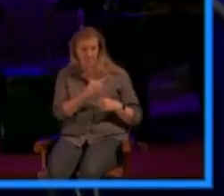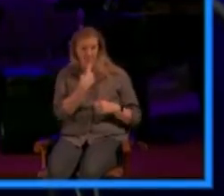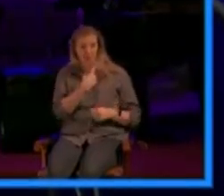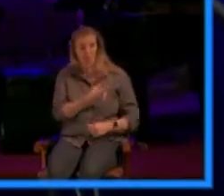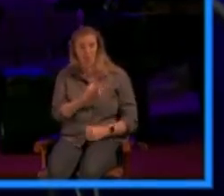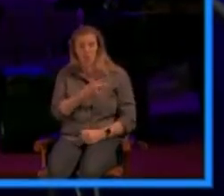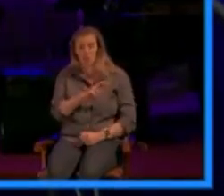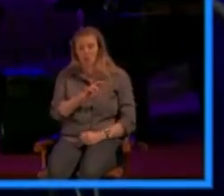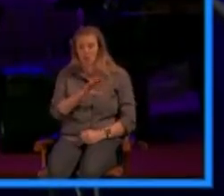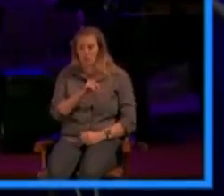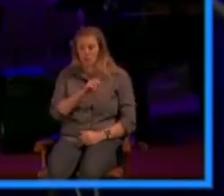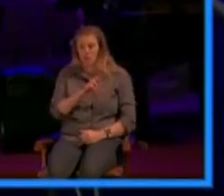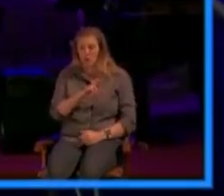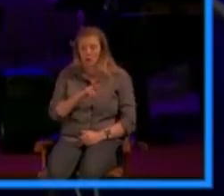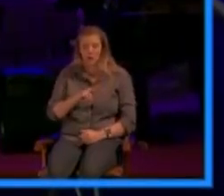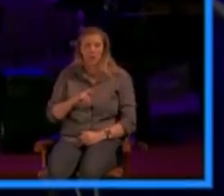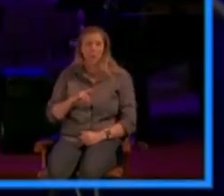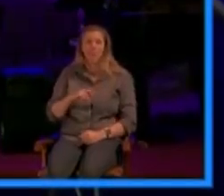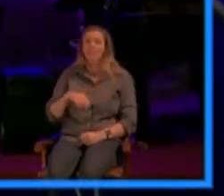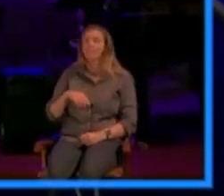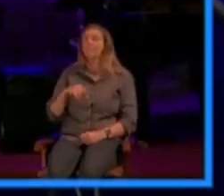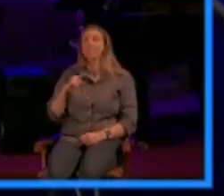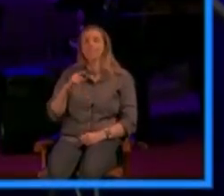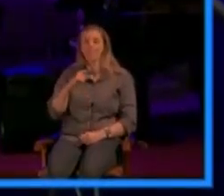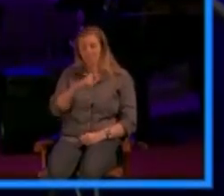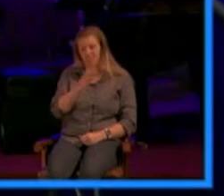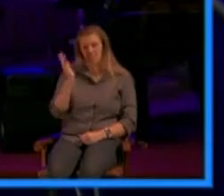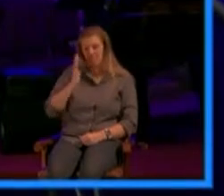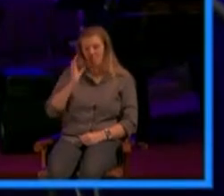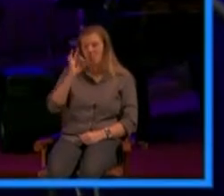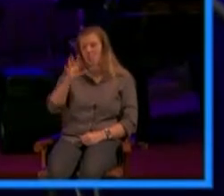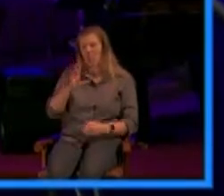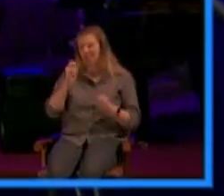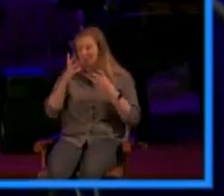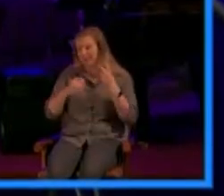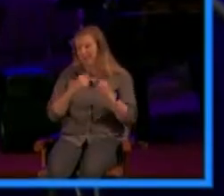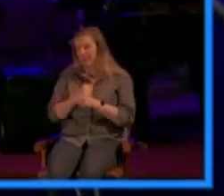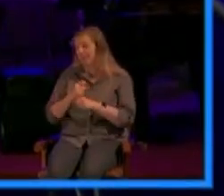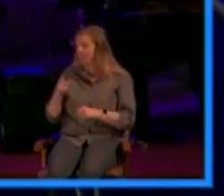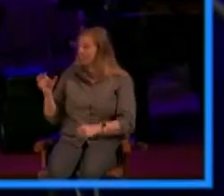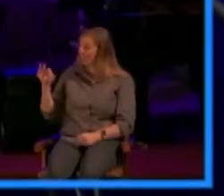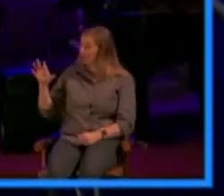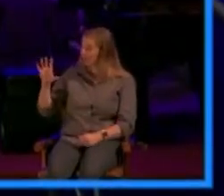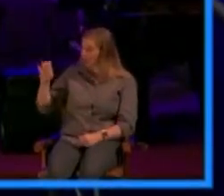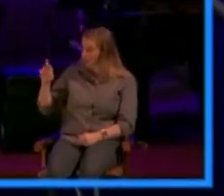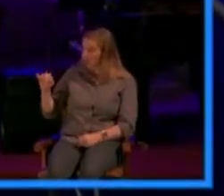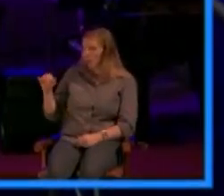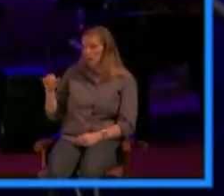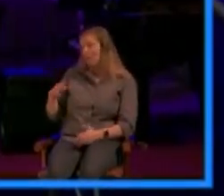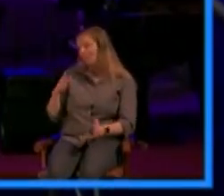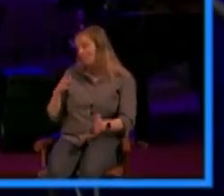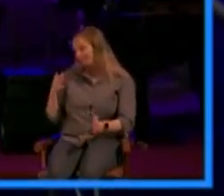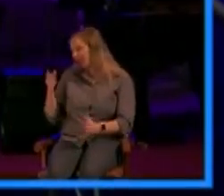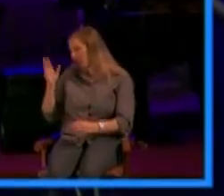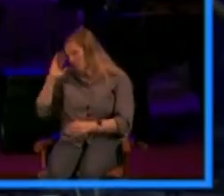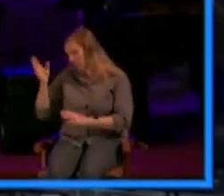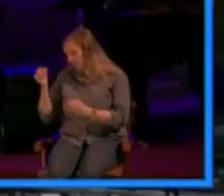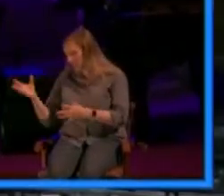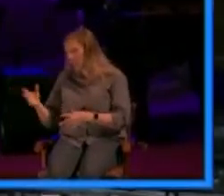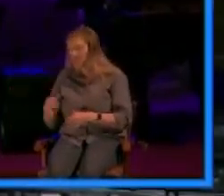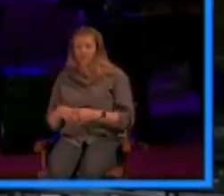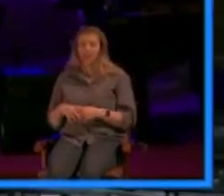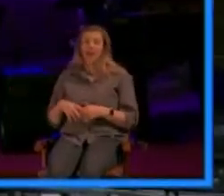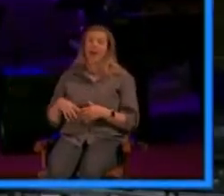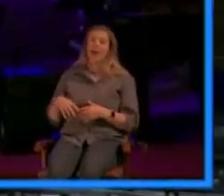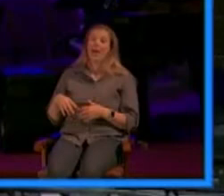many years, and if Corey were here, I'd affirm it to him as well. And Paul says, and as if all of that weren't enough, he says, verse 28,